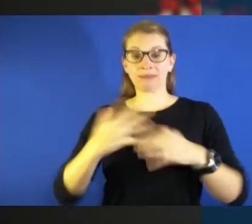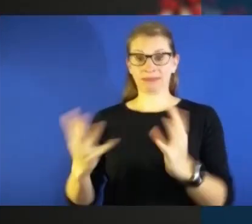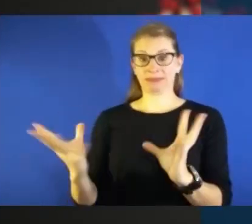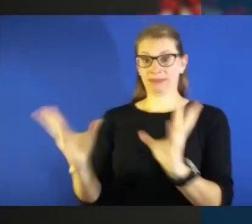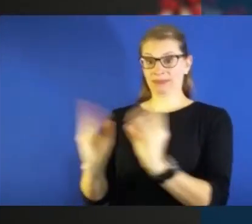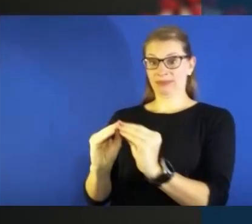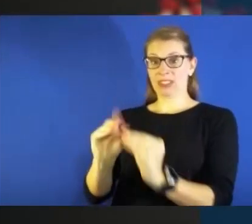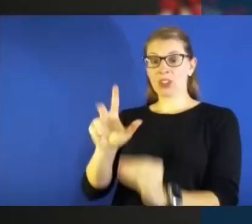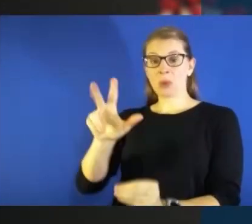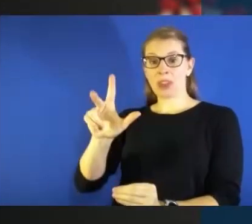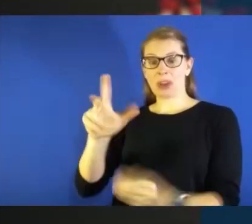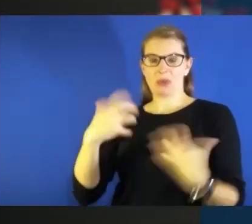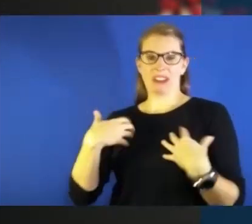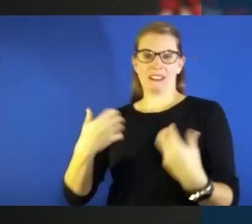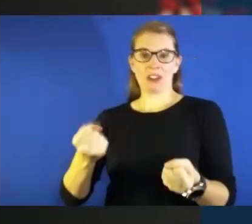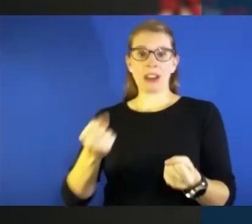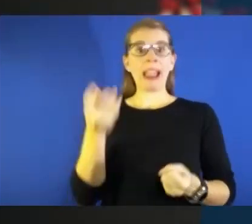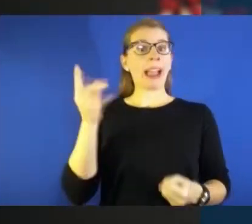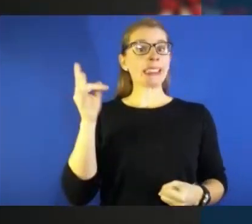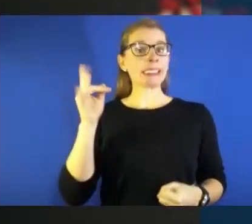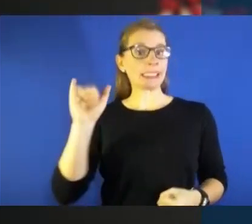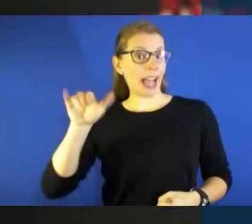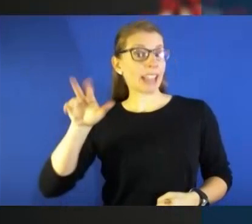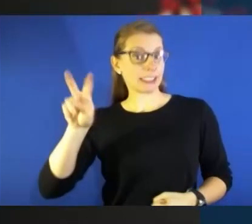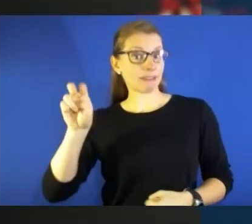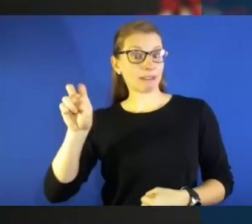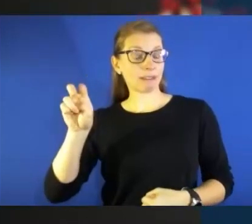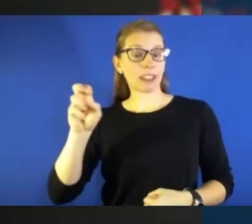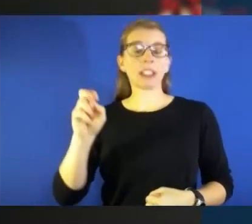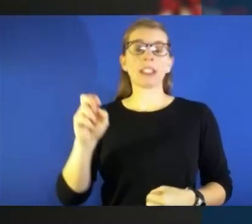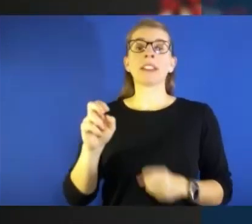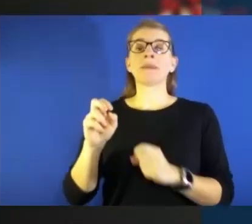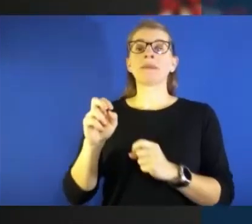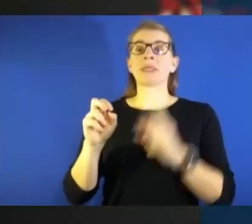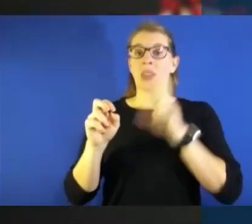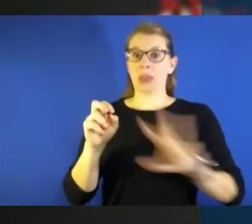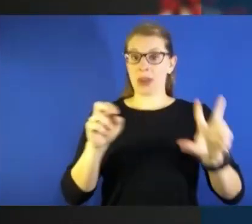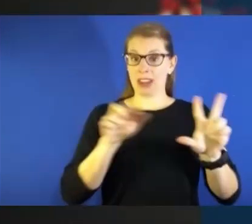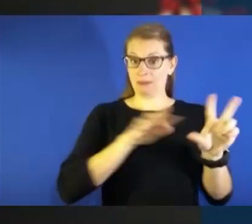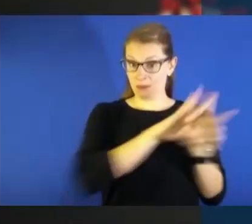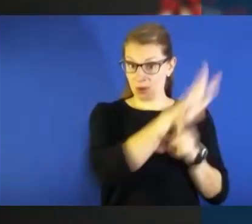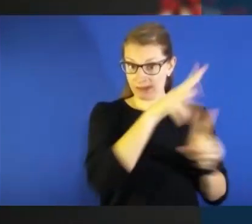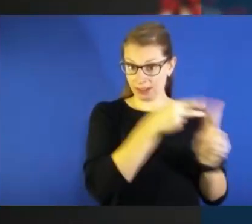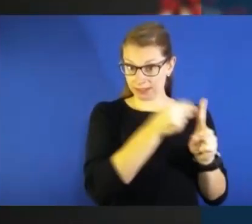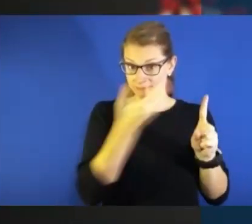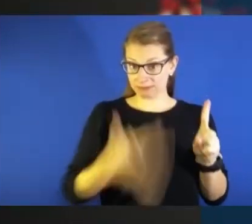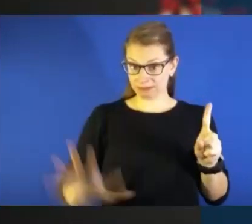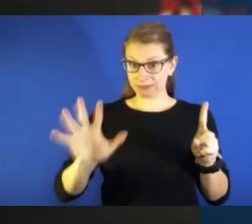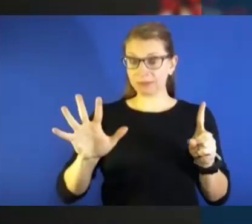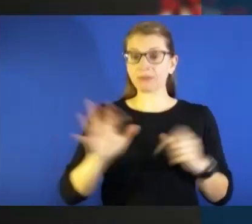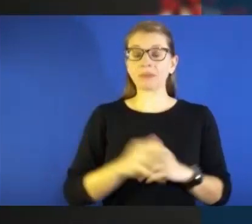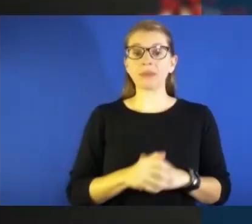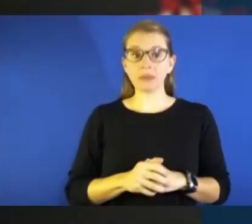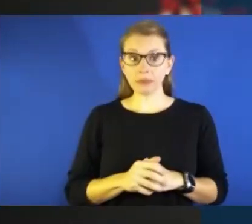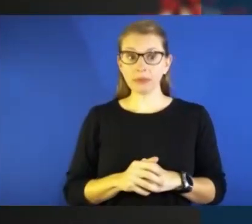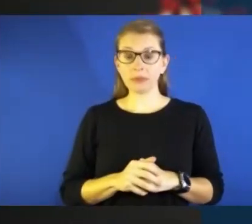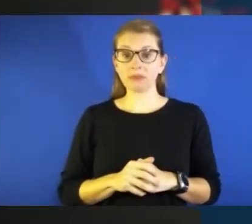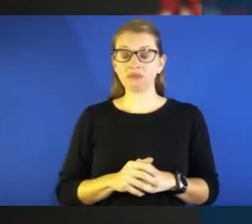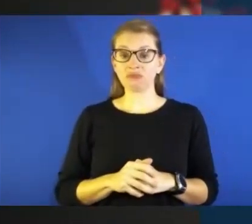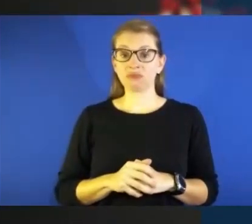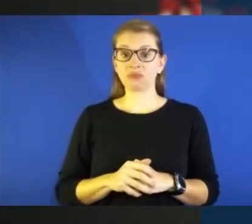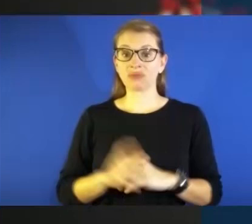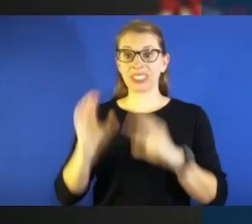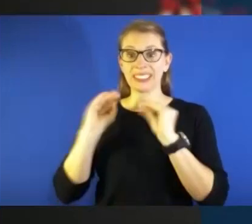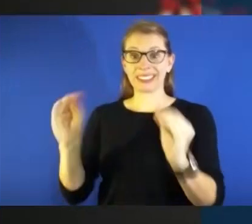period. Of those 18 active infections, we should say that 3 are fully vaccinated, and none of the people